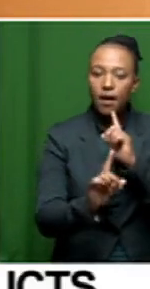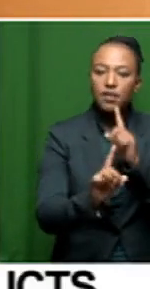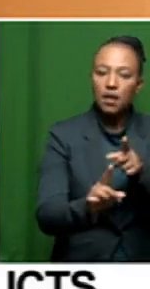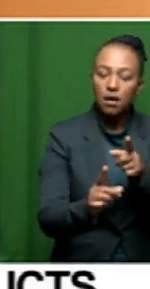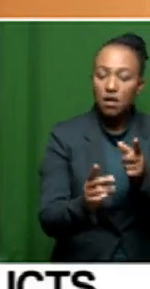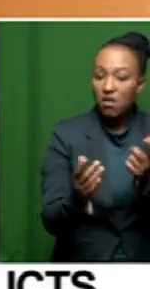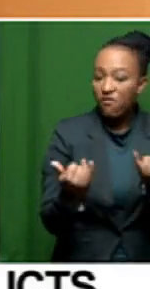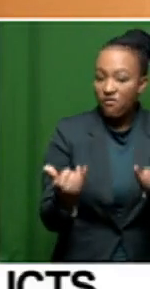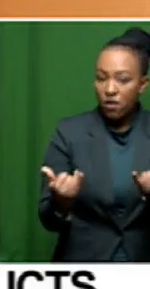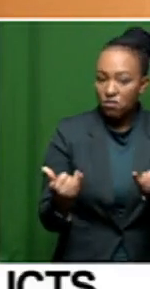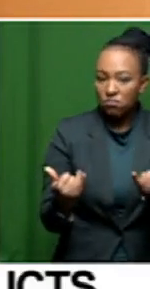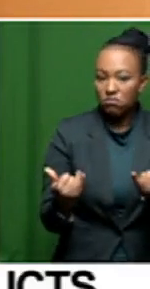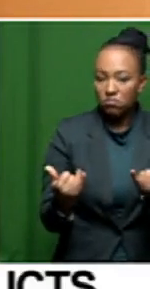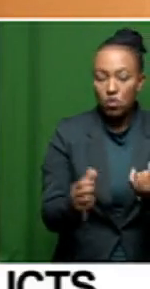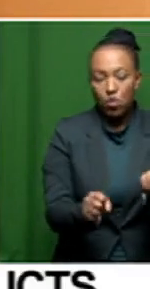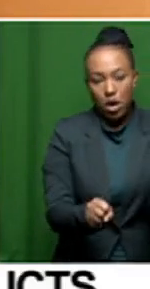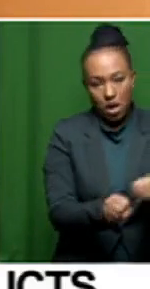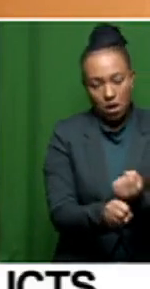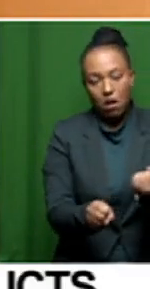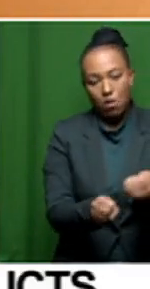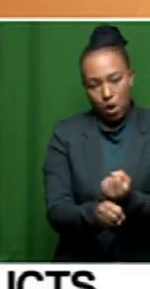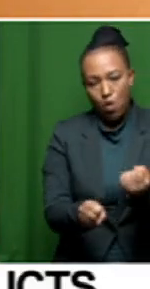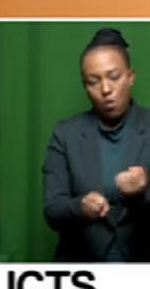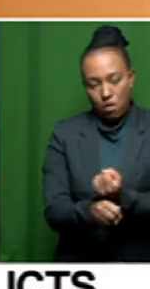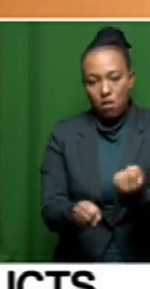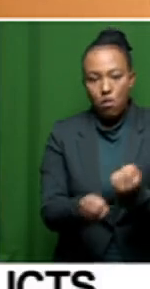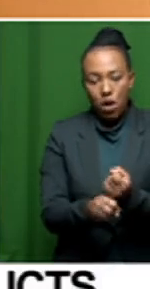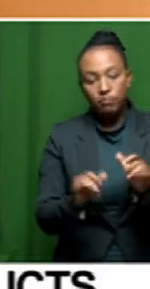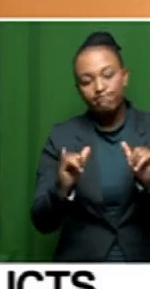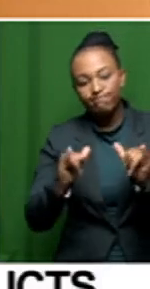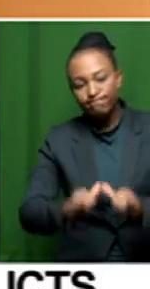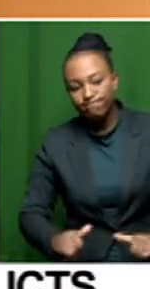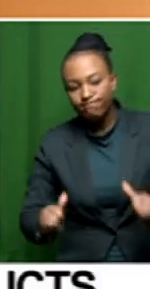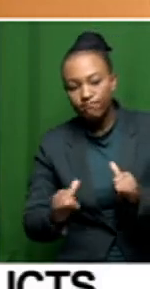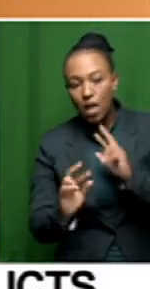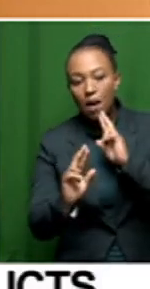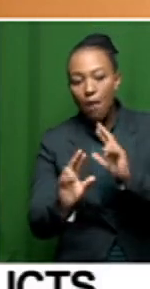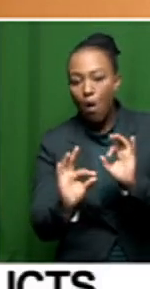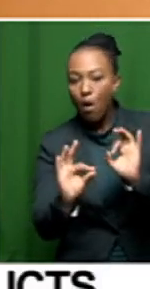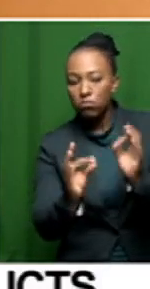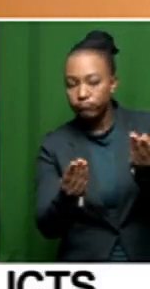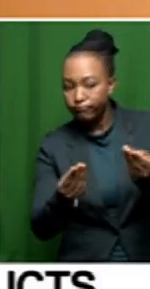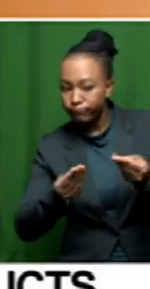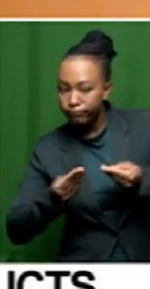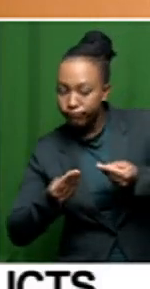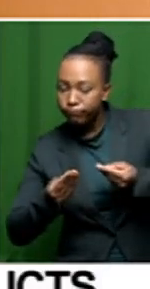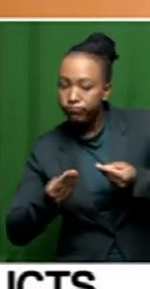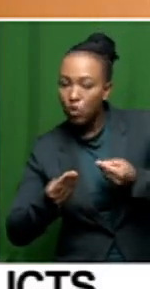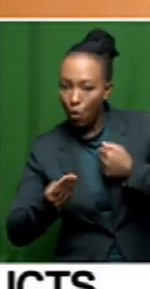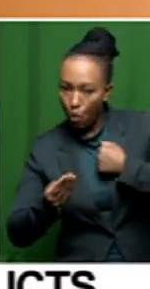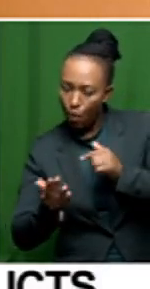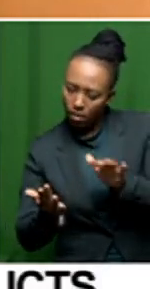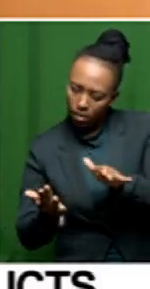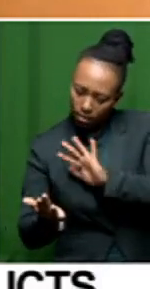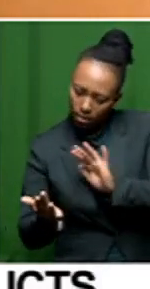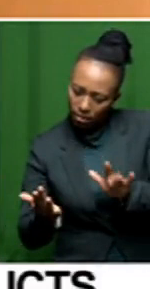But for now, we're still doing our work and we're waiting for the report, thoroughly report that we're going to